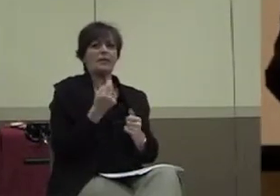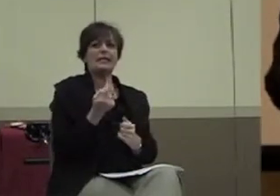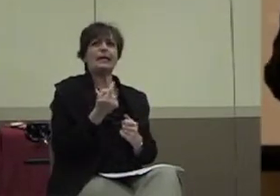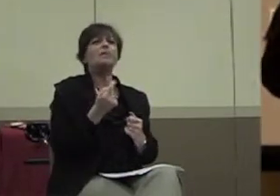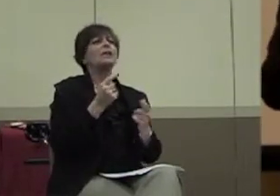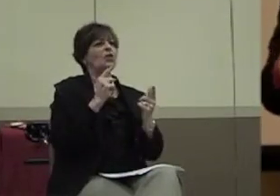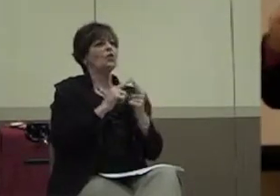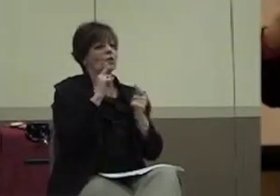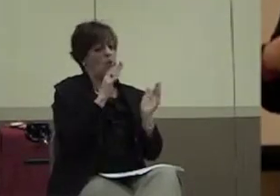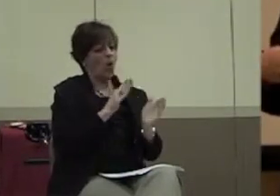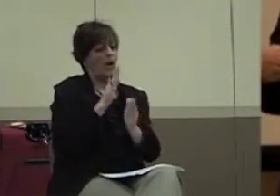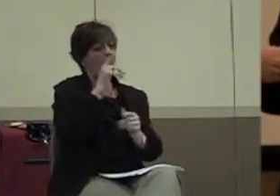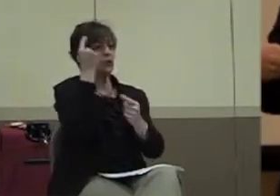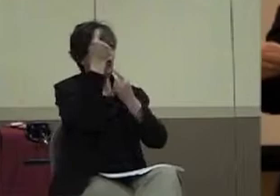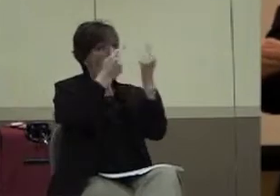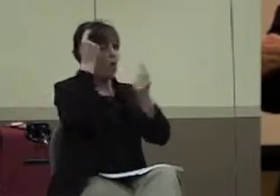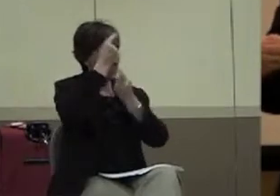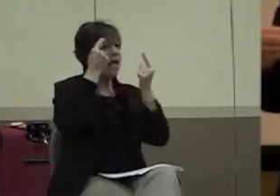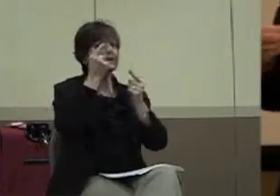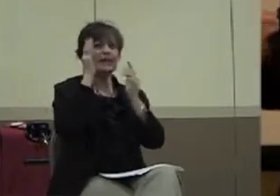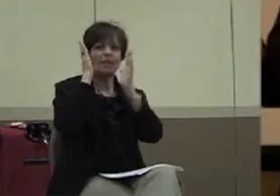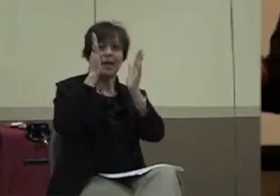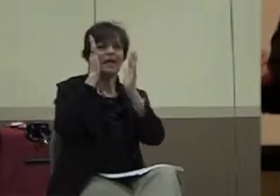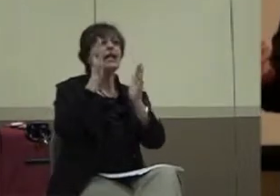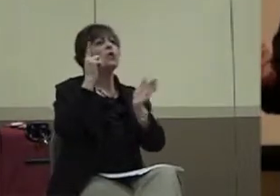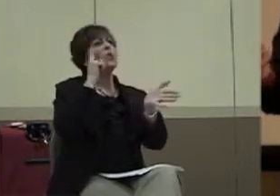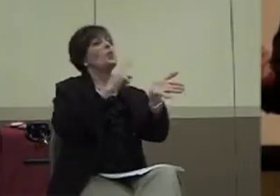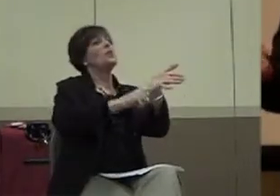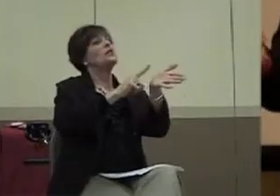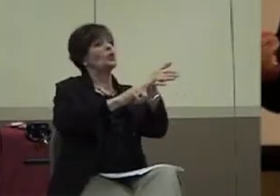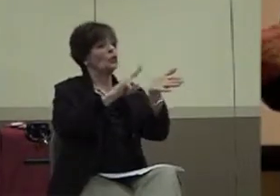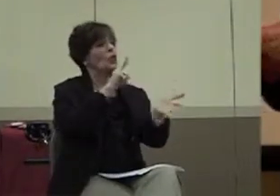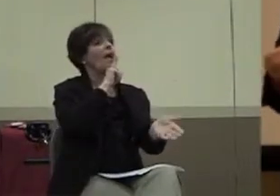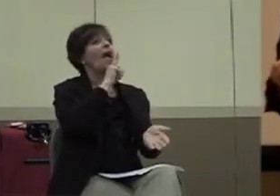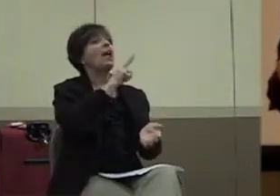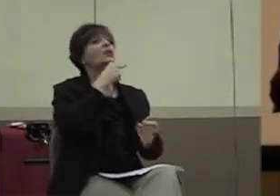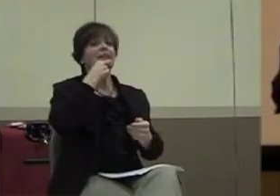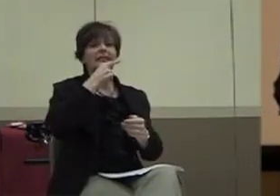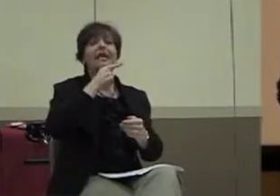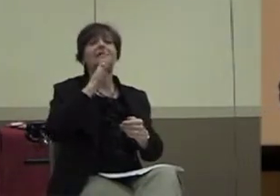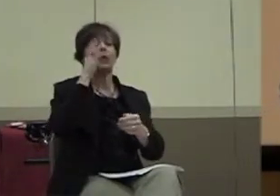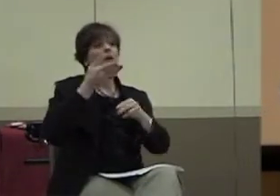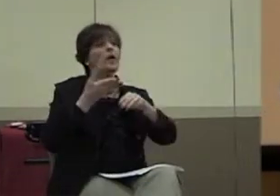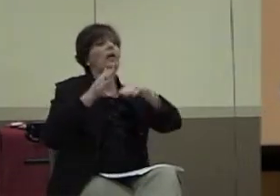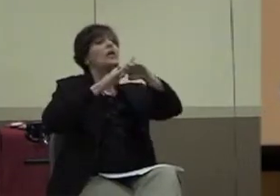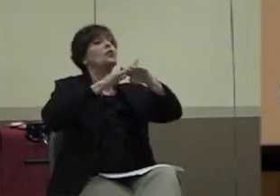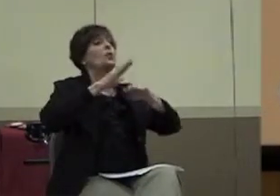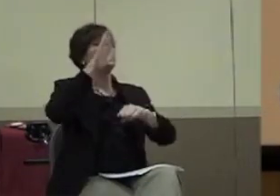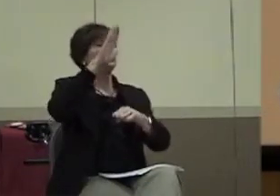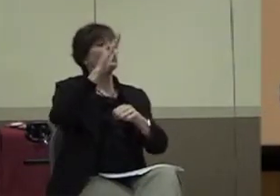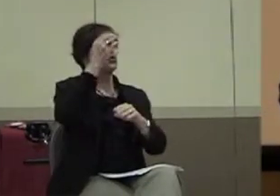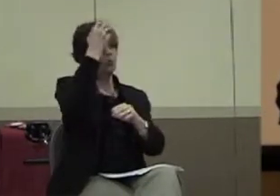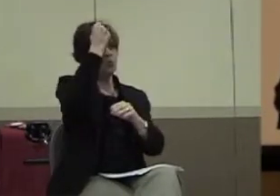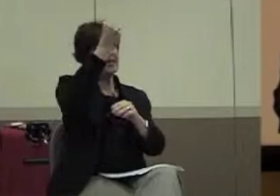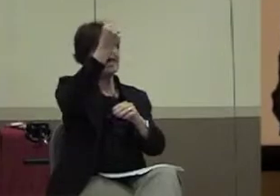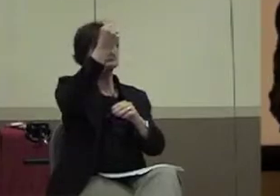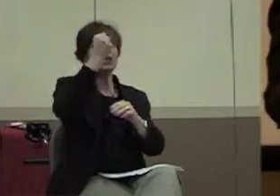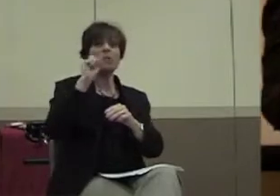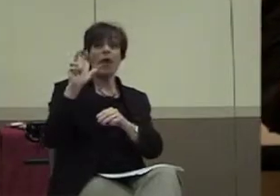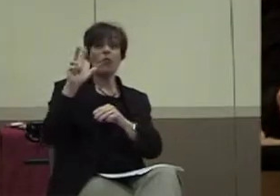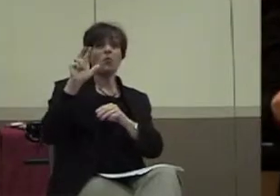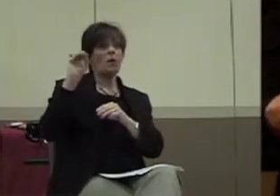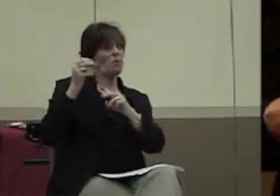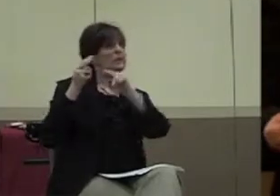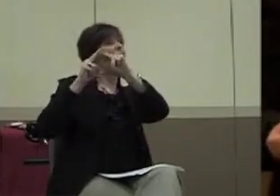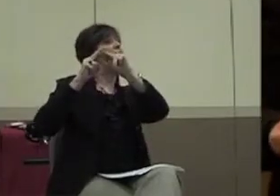in order to organize your thoughts, to pay attention. Research actually says that it will increase your retention by at least 3%.